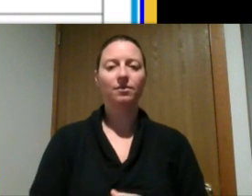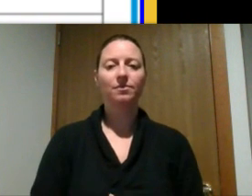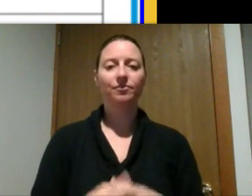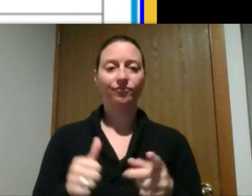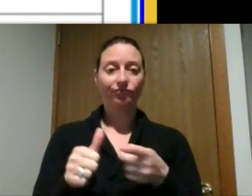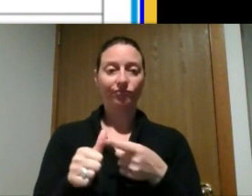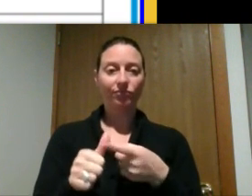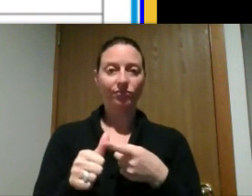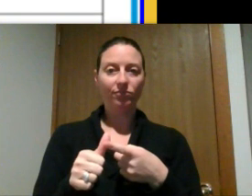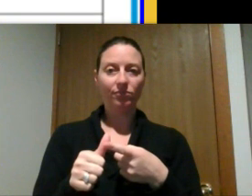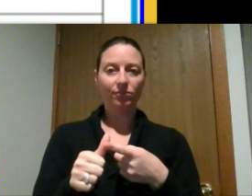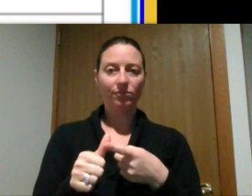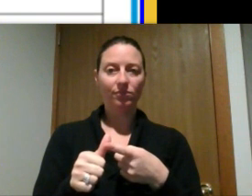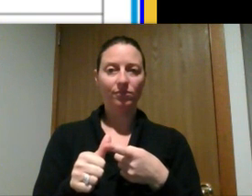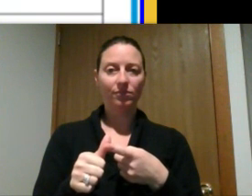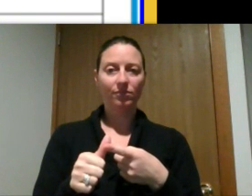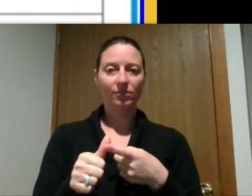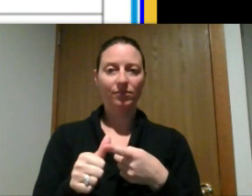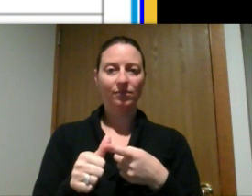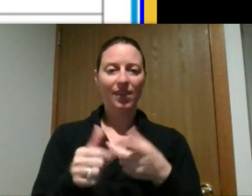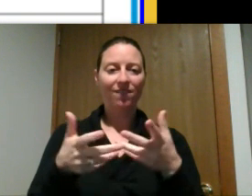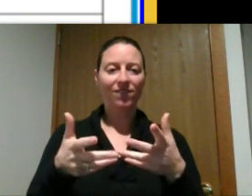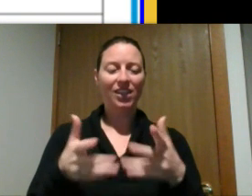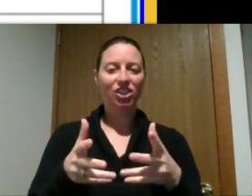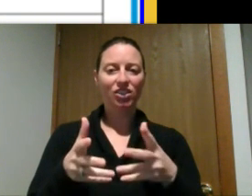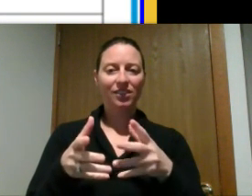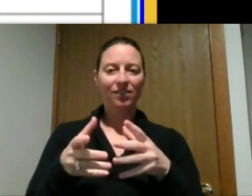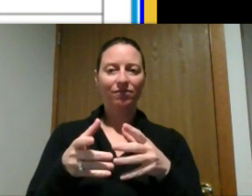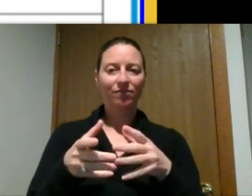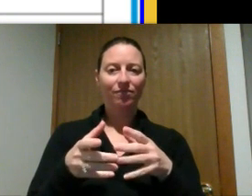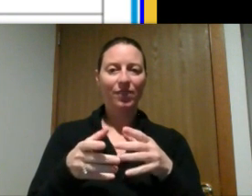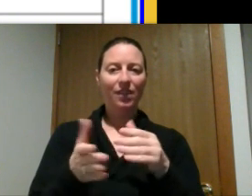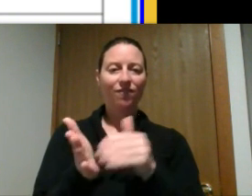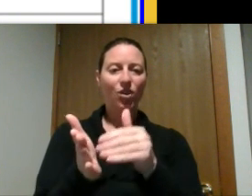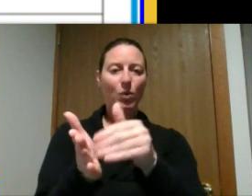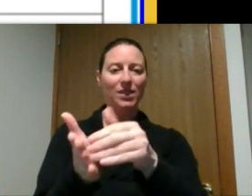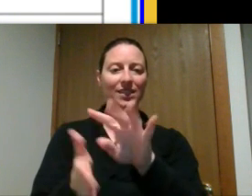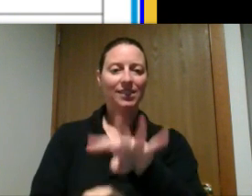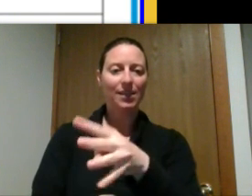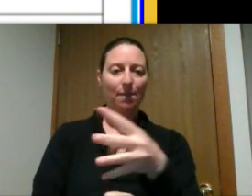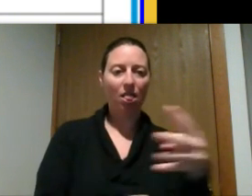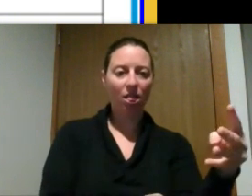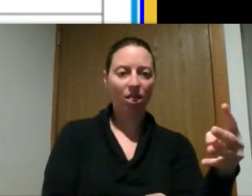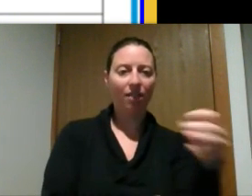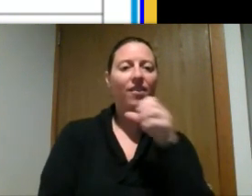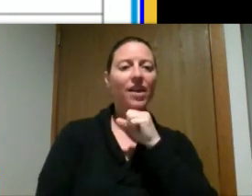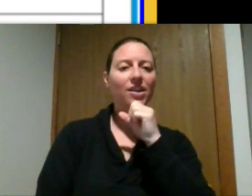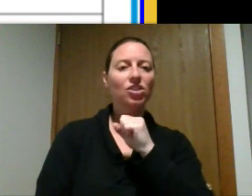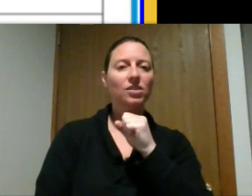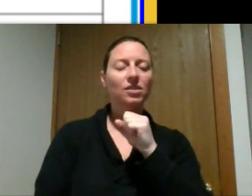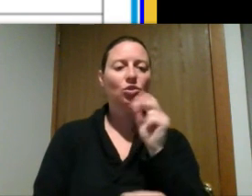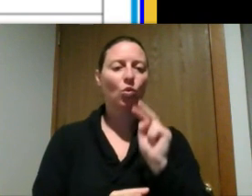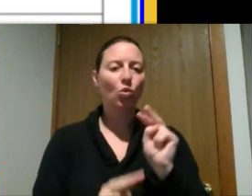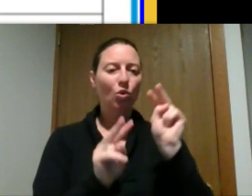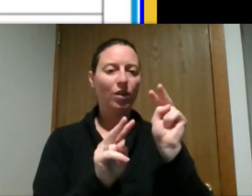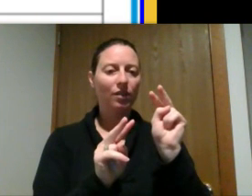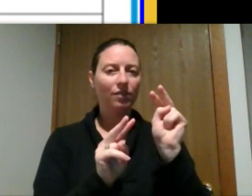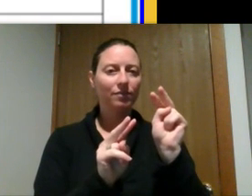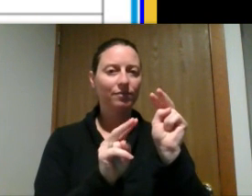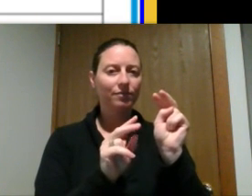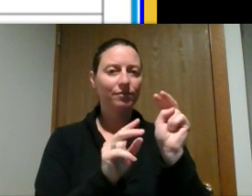First, we have to complete the frequency table for the ages. So again, it looks like our intervals are